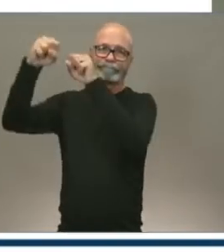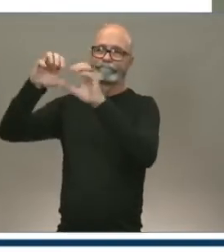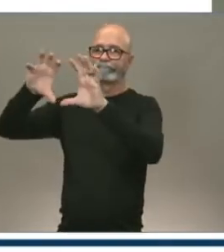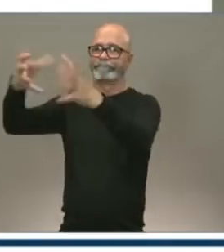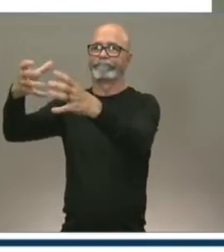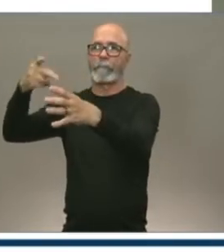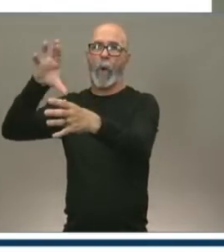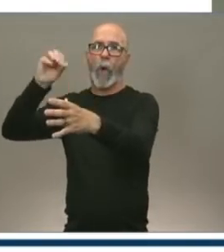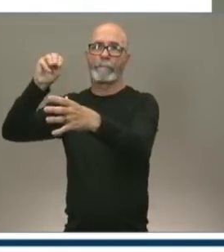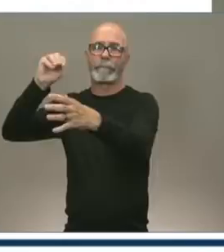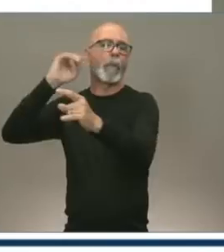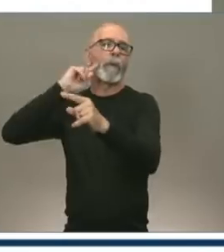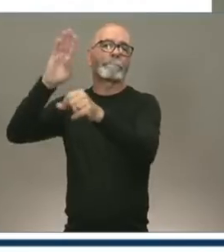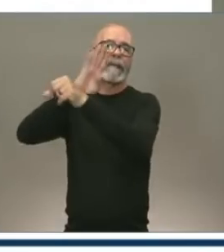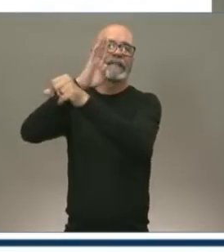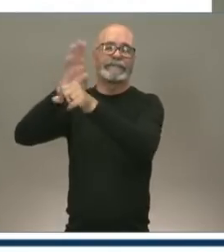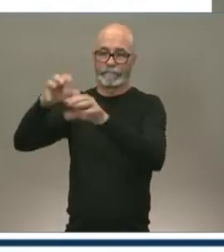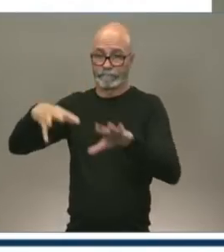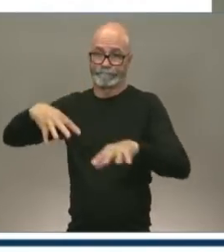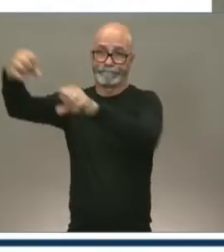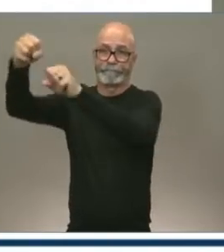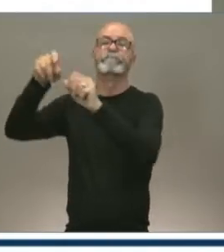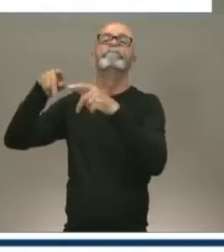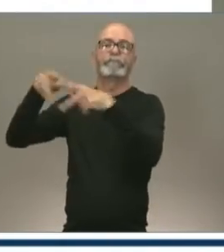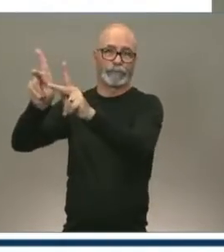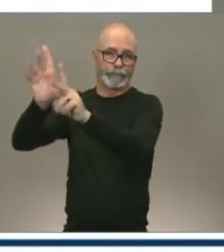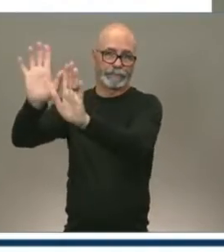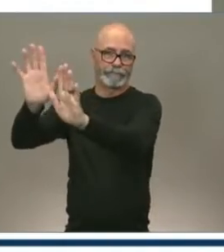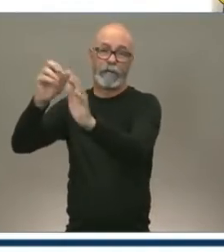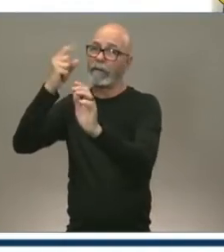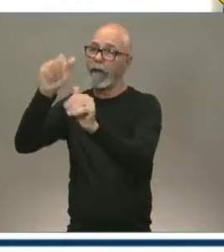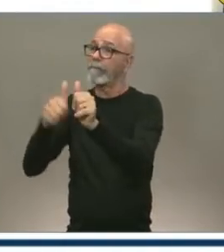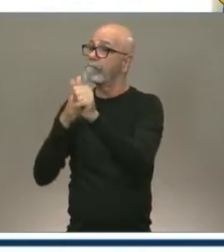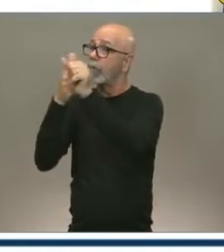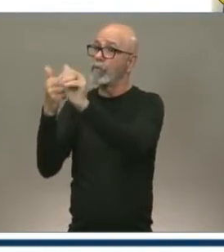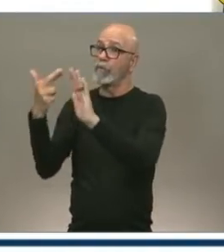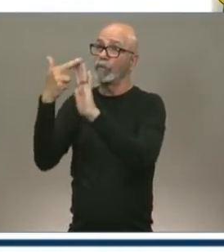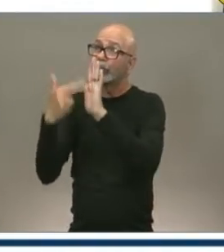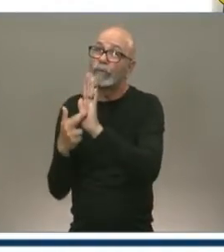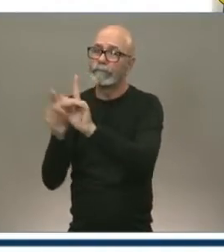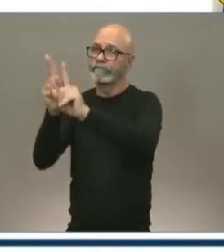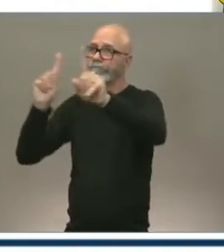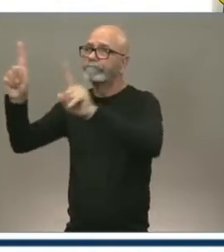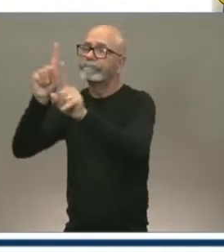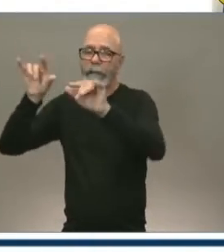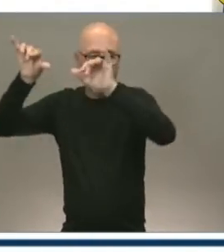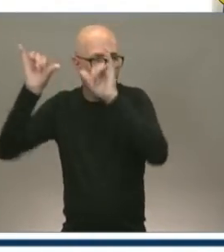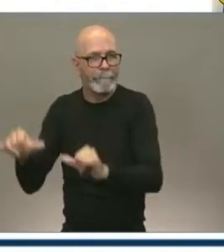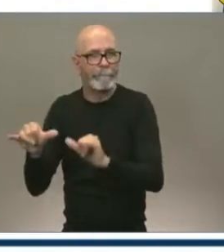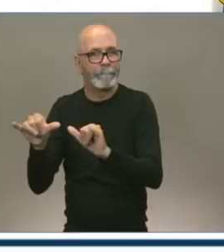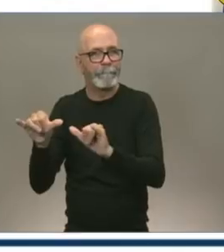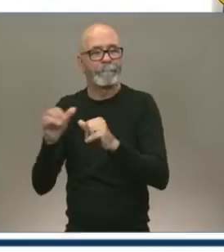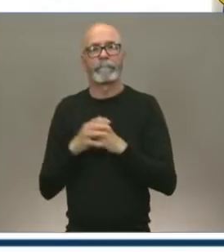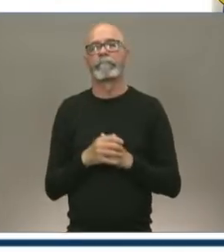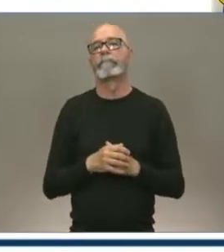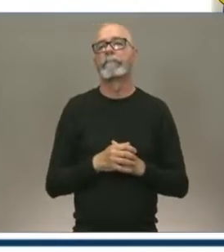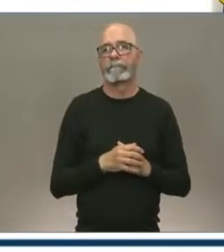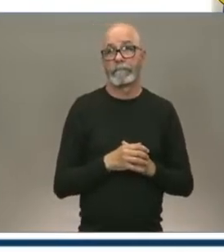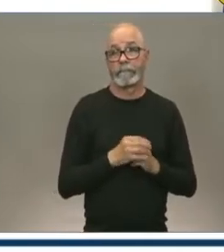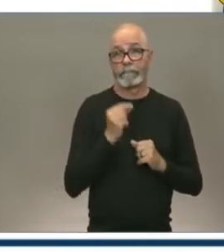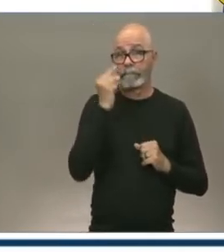of hosting that in a way that follows public health requirements. Go ahead with your follow-up, John. Yeah, still on the school